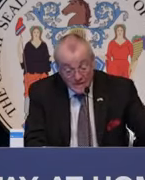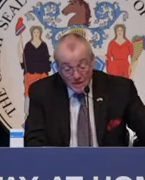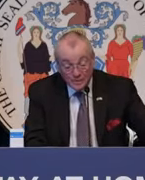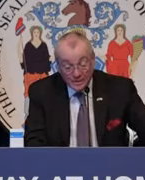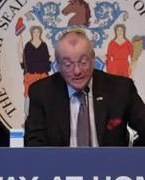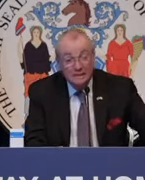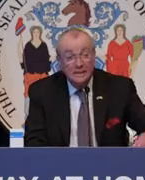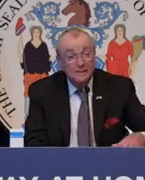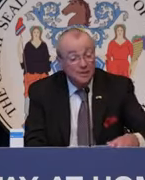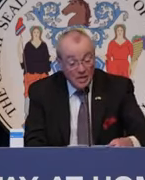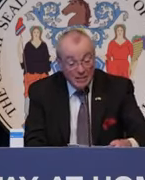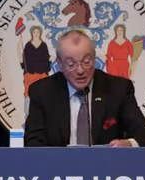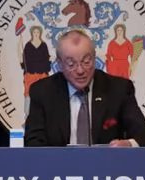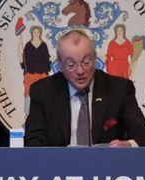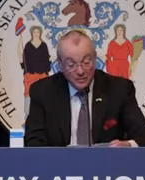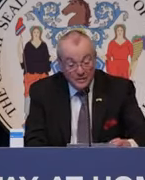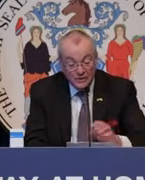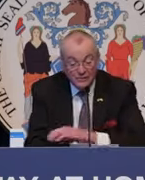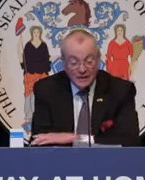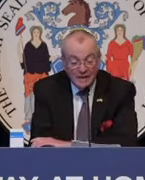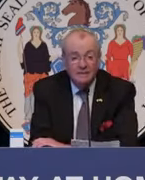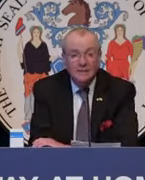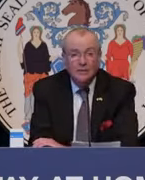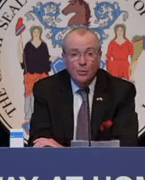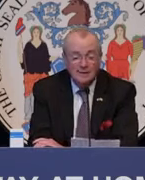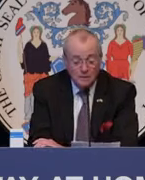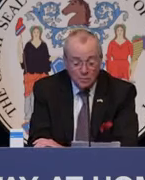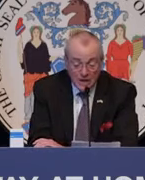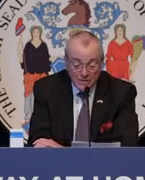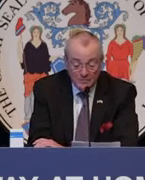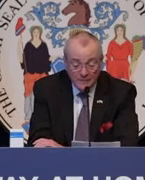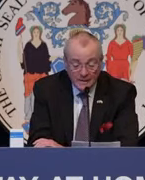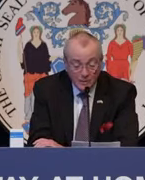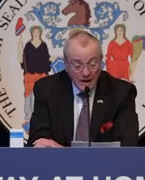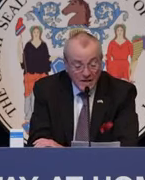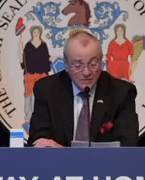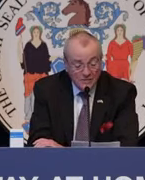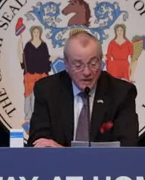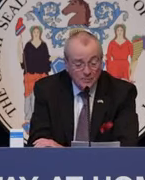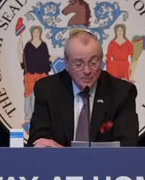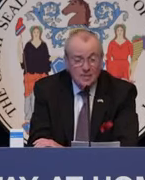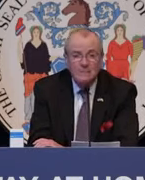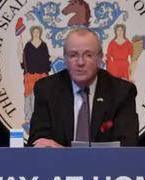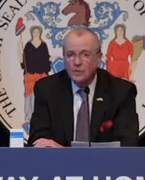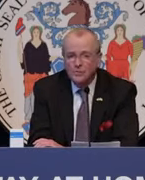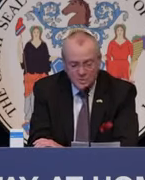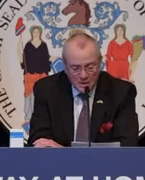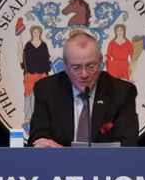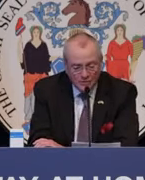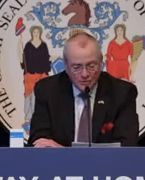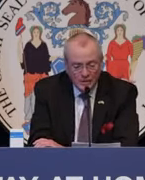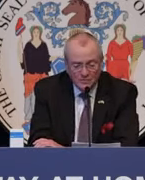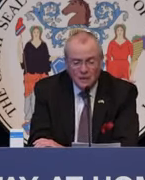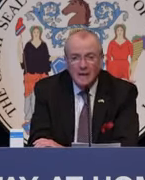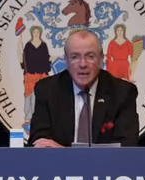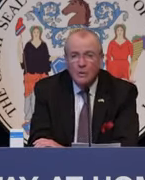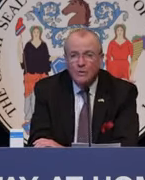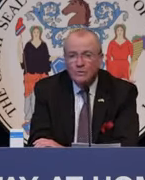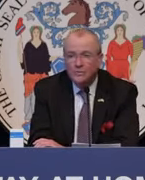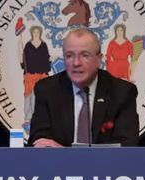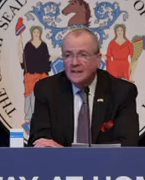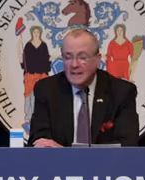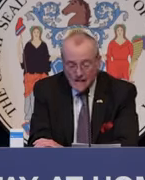trying desperately to climb out from into a second Great Depression. We're asking for help to keep first responders,